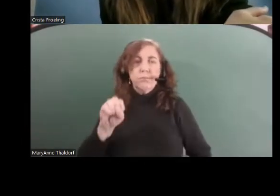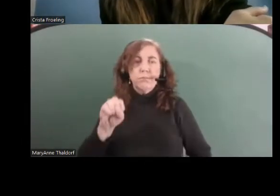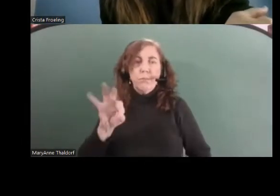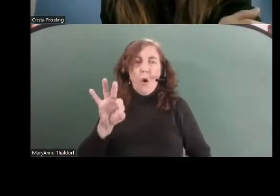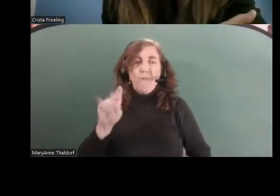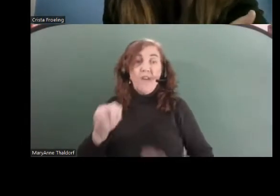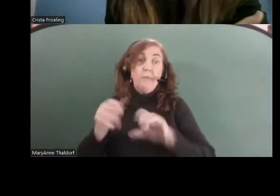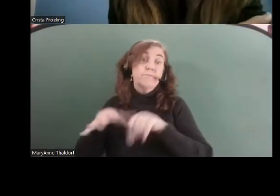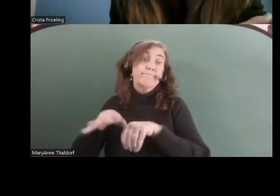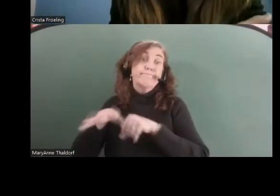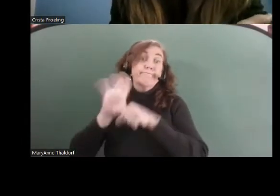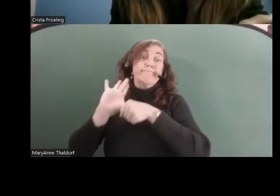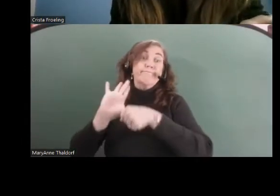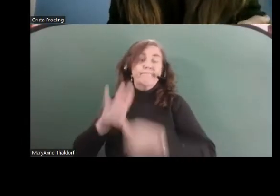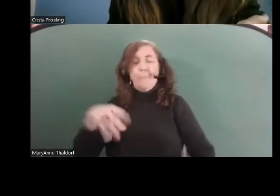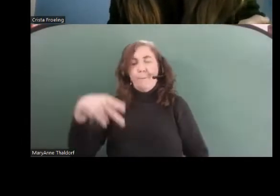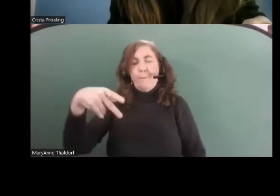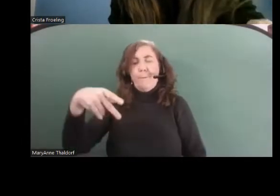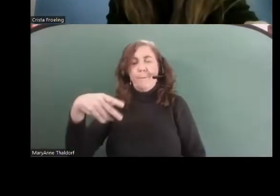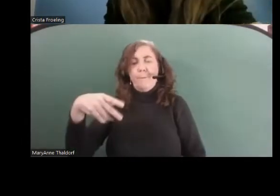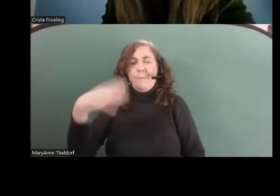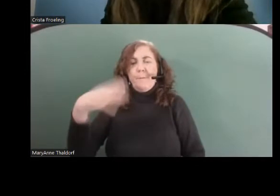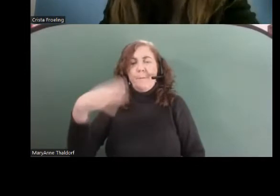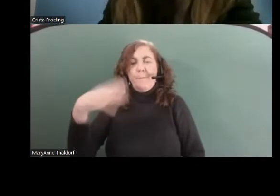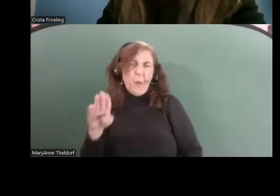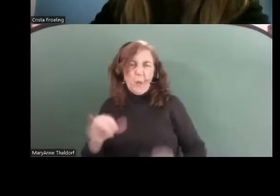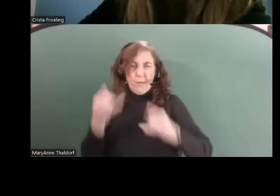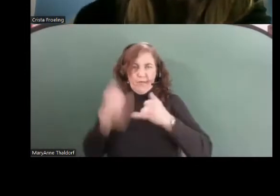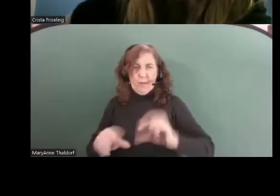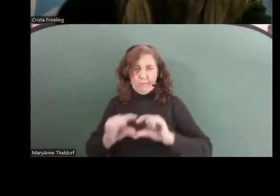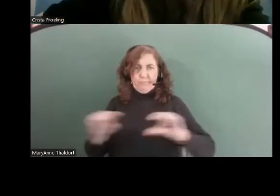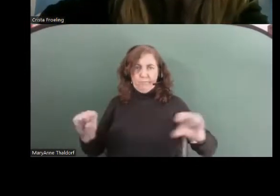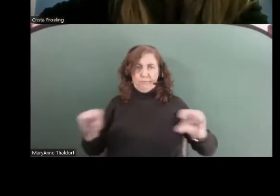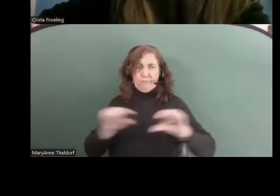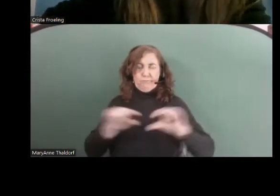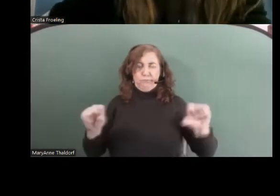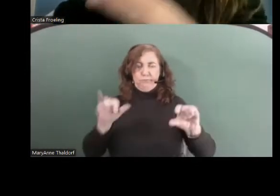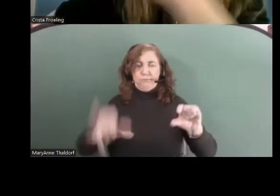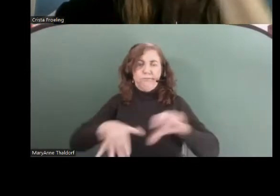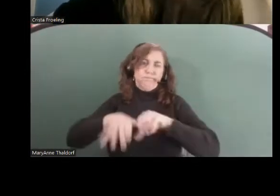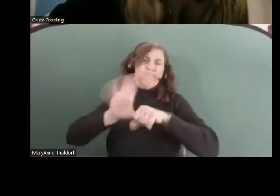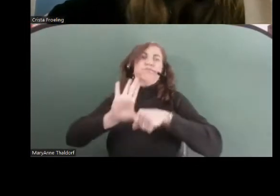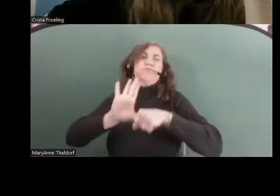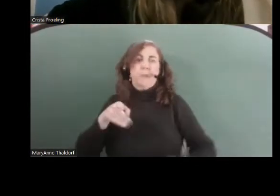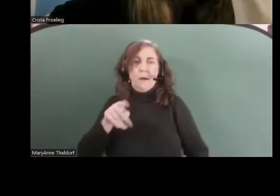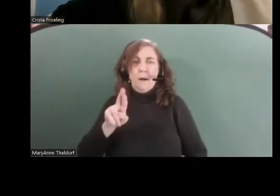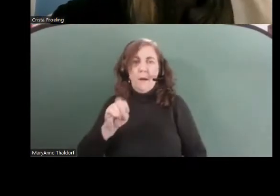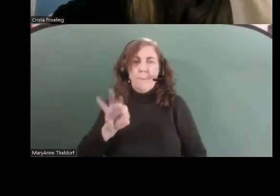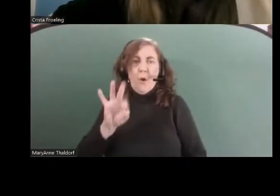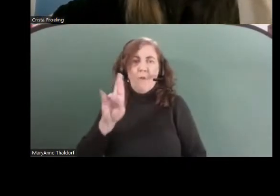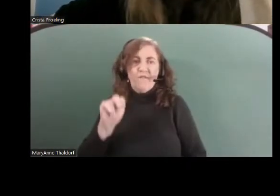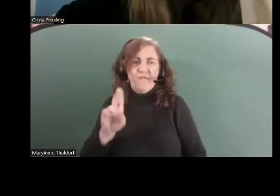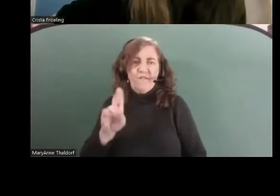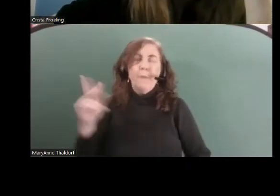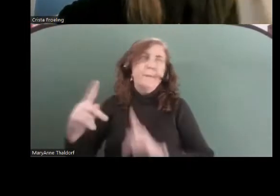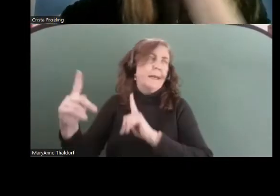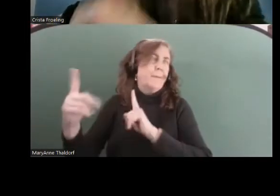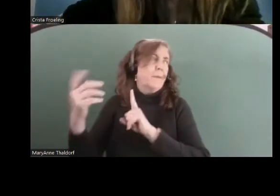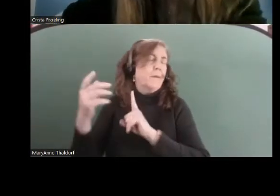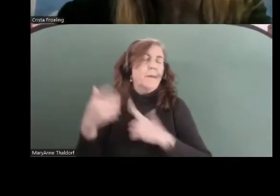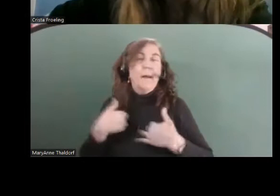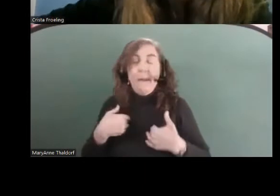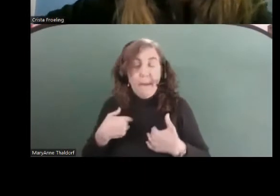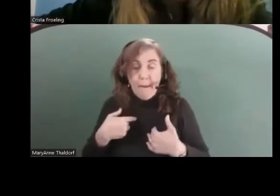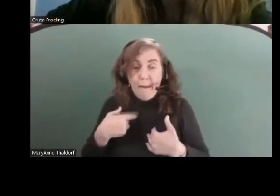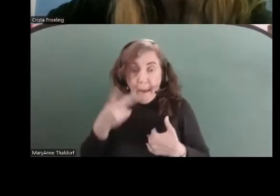that purple? Purple or a funky blue? People always get on me about my colors. I don't think I'm colorblind, but